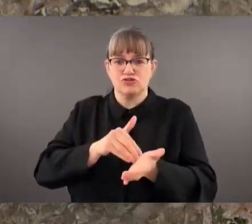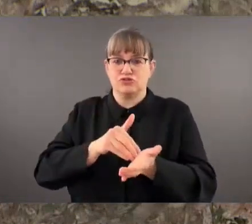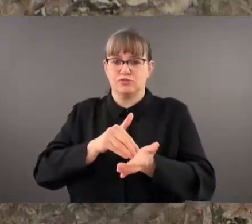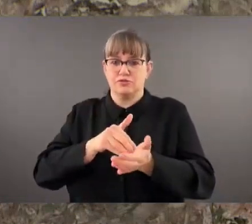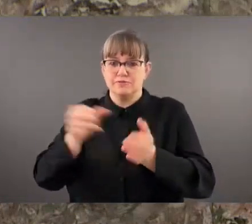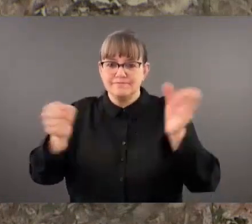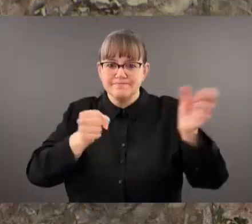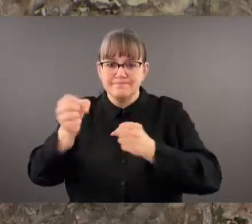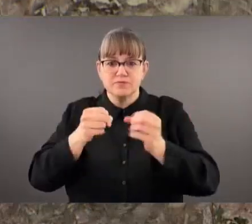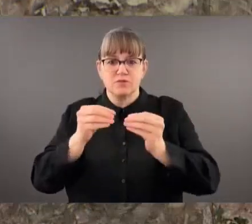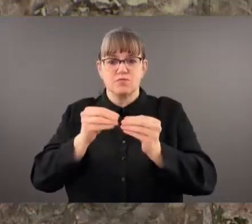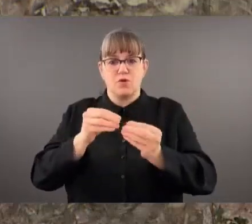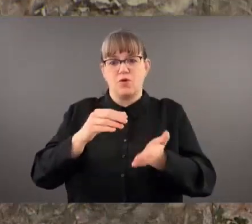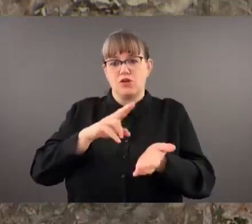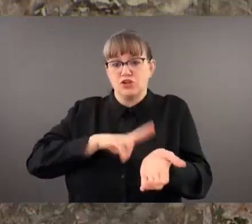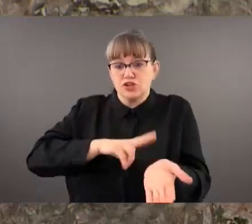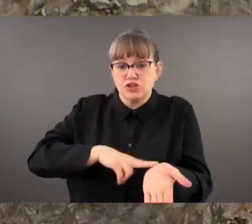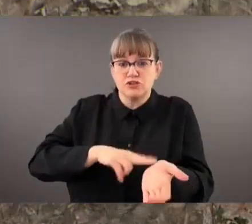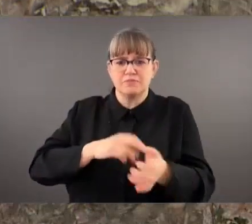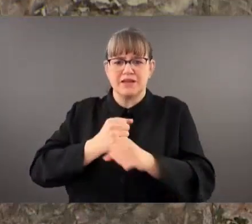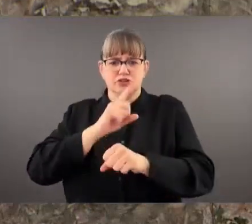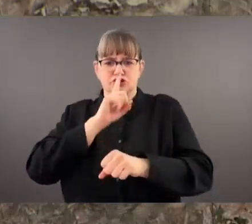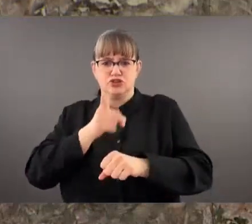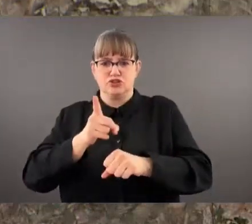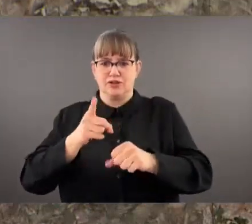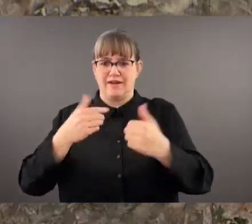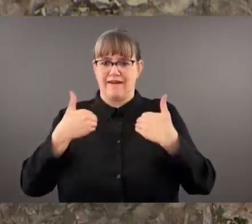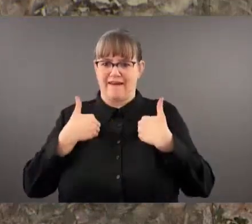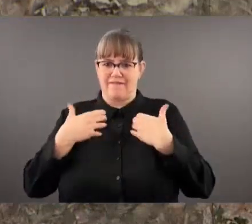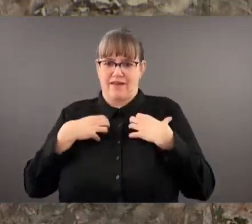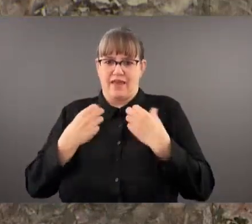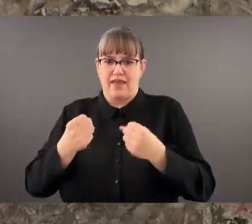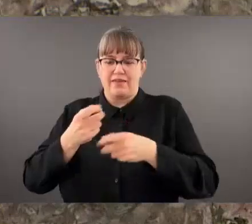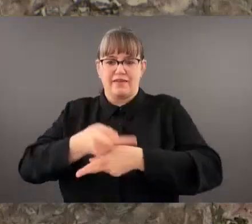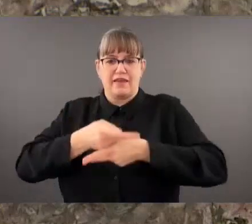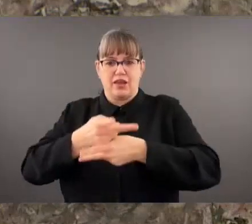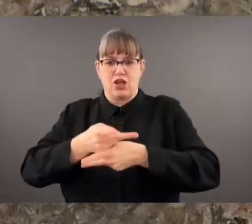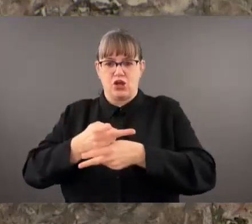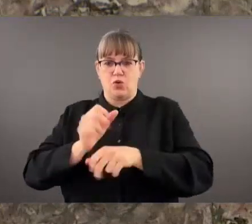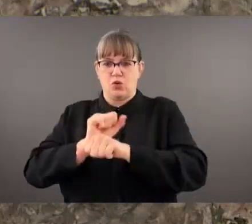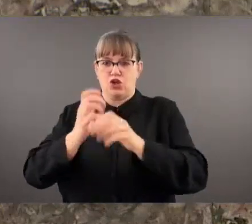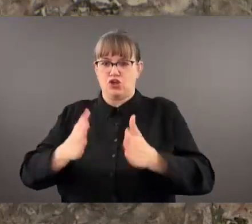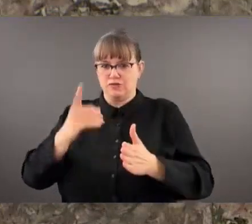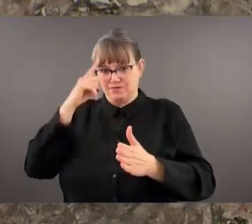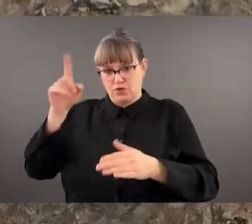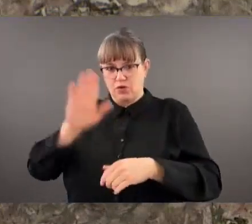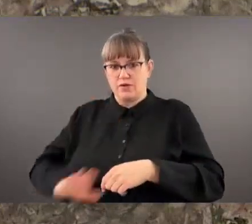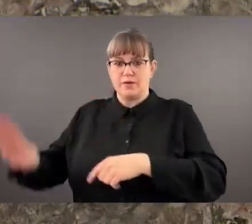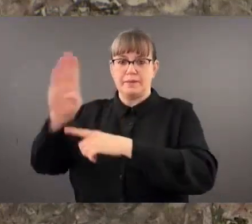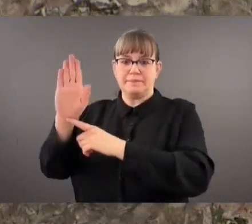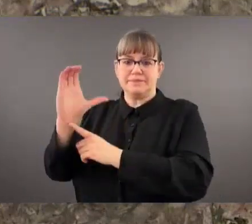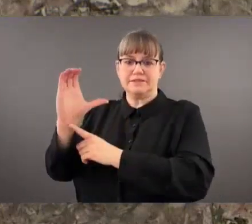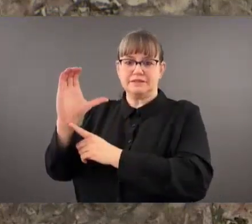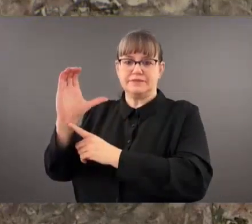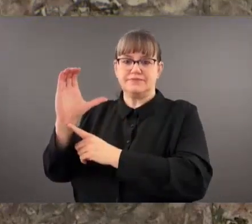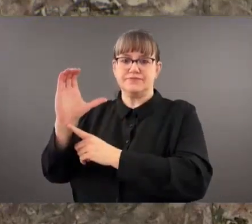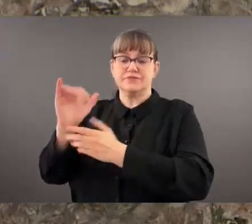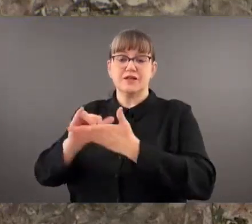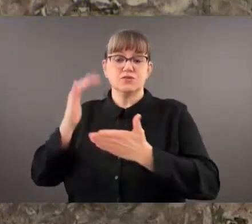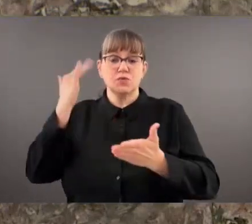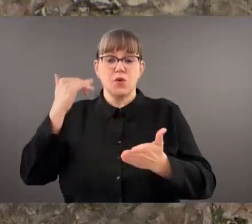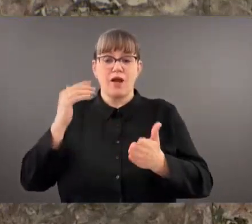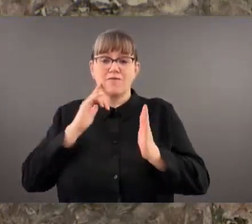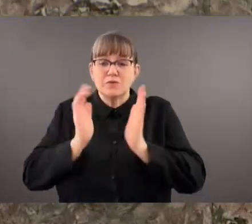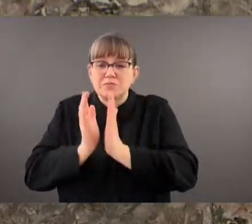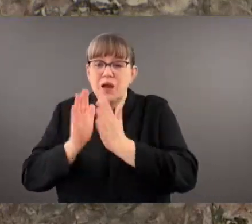healthcare workers across the entire system that we need. Mr. Speaker, that's why for small communities like this, the Provincial Rural Retention